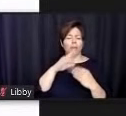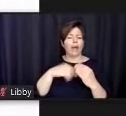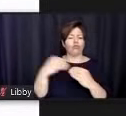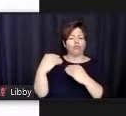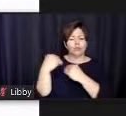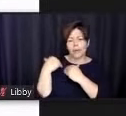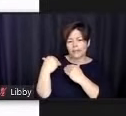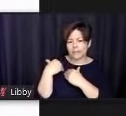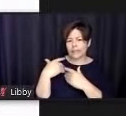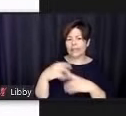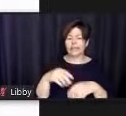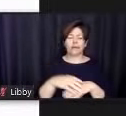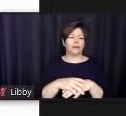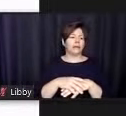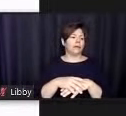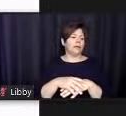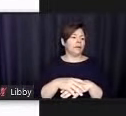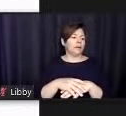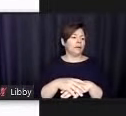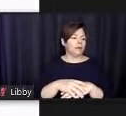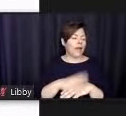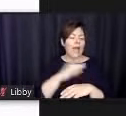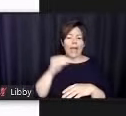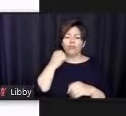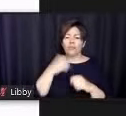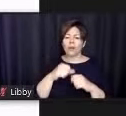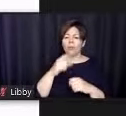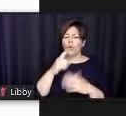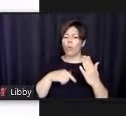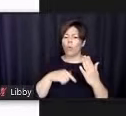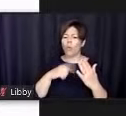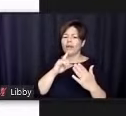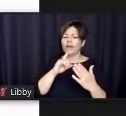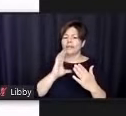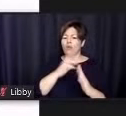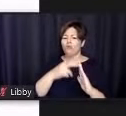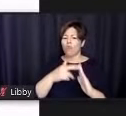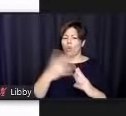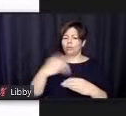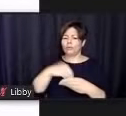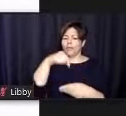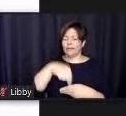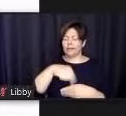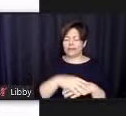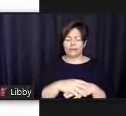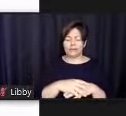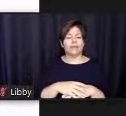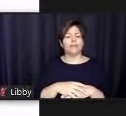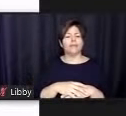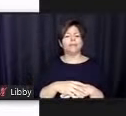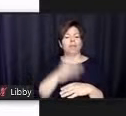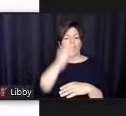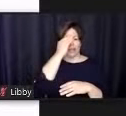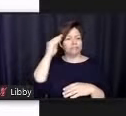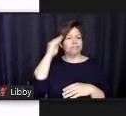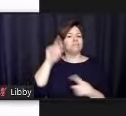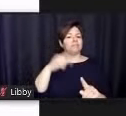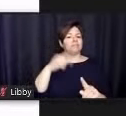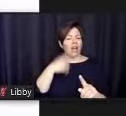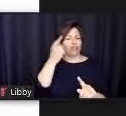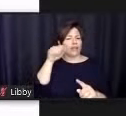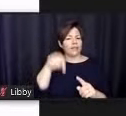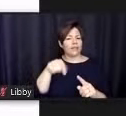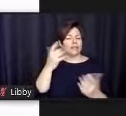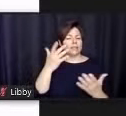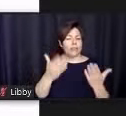mind the responsibilities, and we keep in mind what we're doing as a part of this. So I want you to keep this in mind. I understand it may sound like